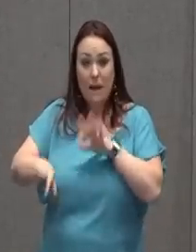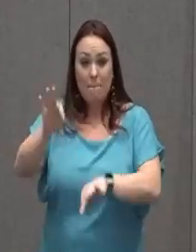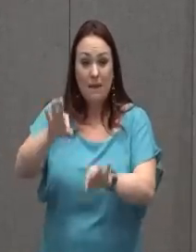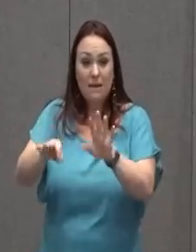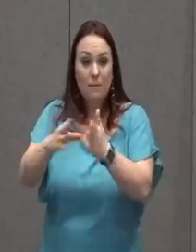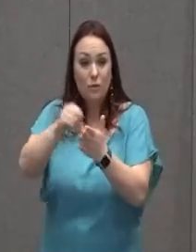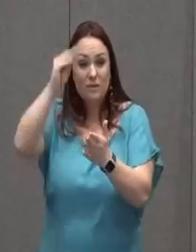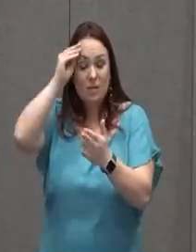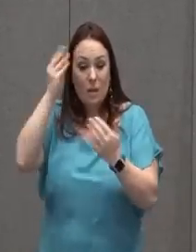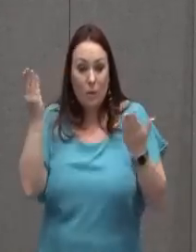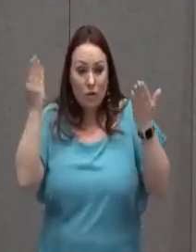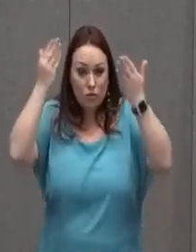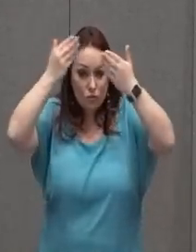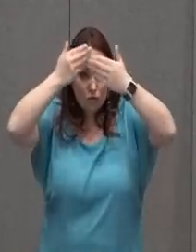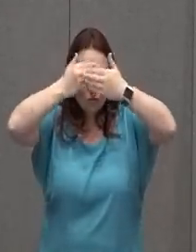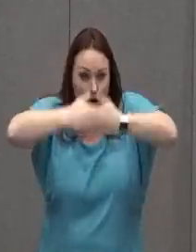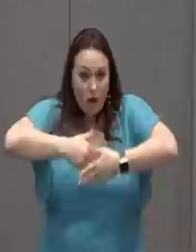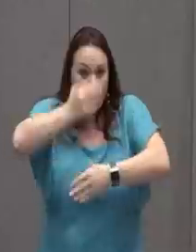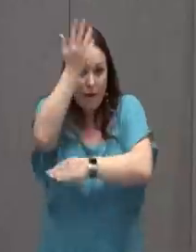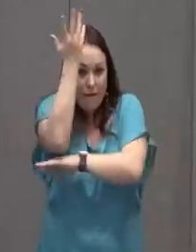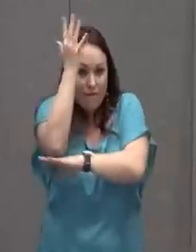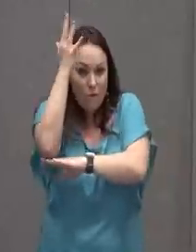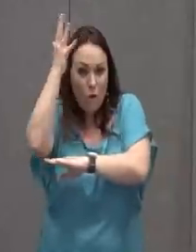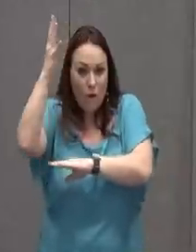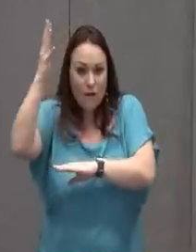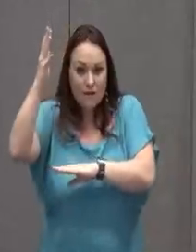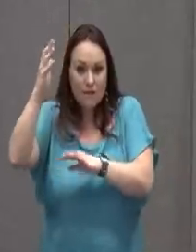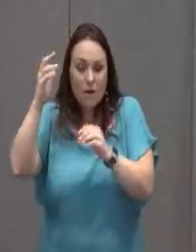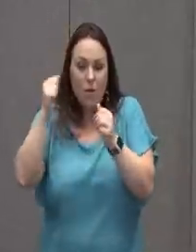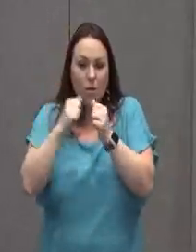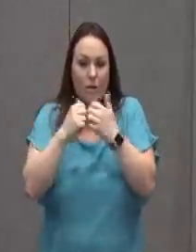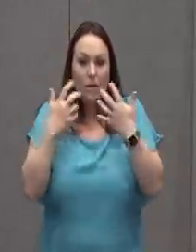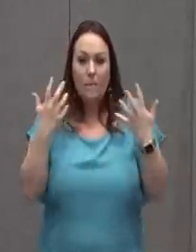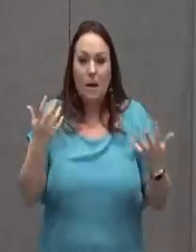was a dark forest, like a forest, like a somewhere with a bunch of,